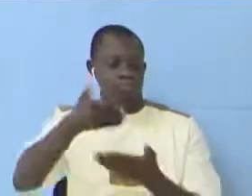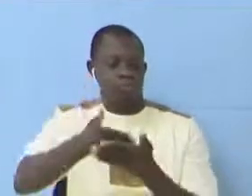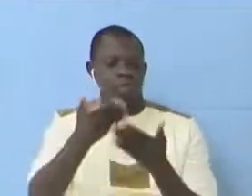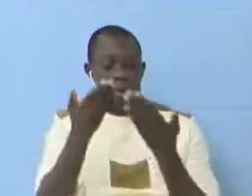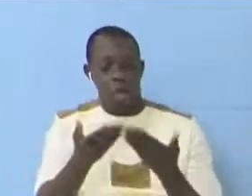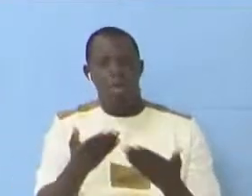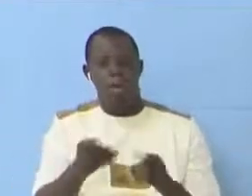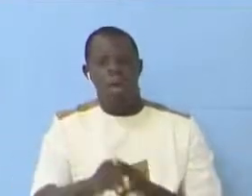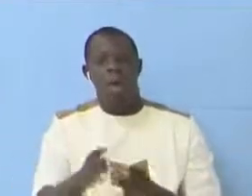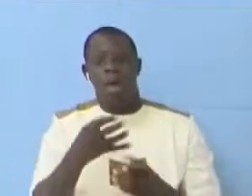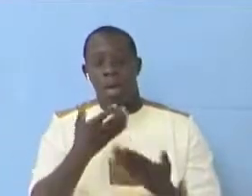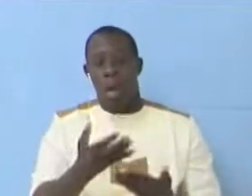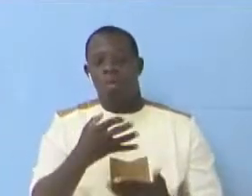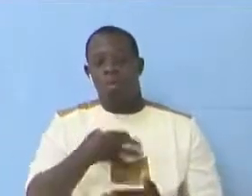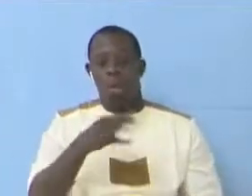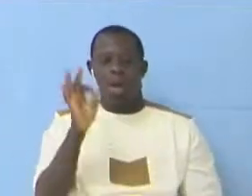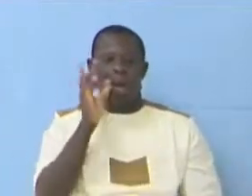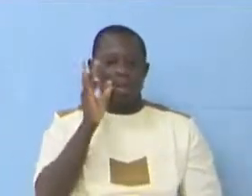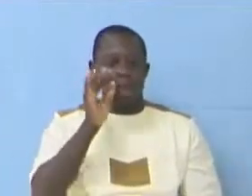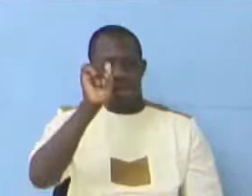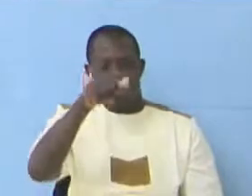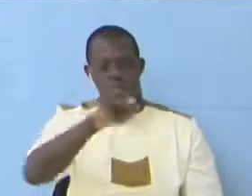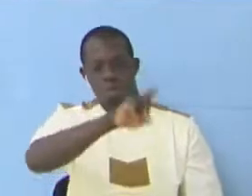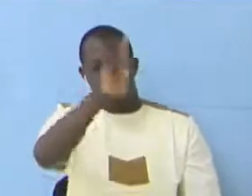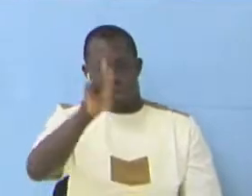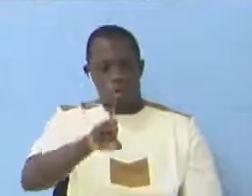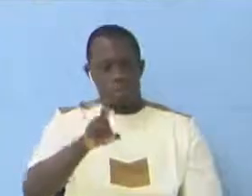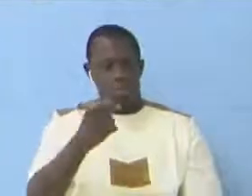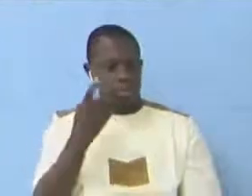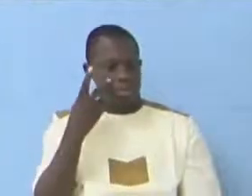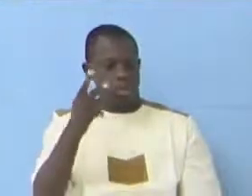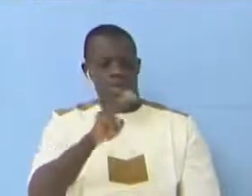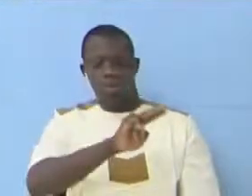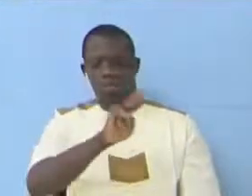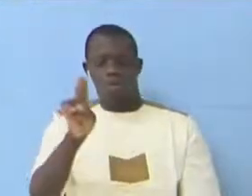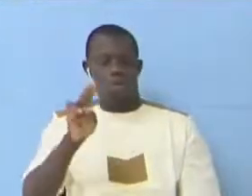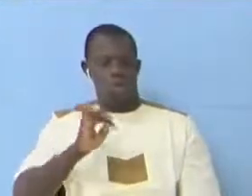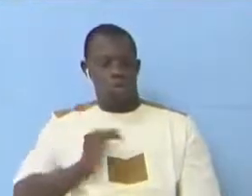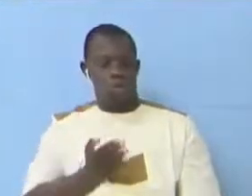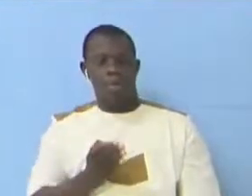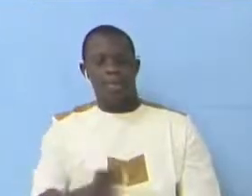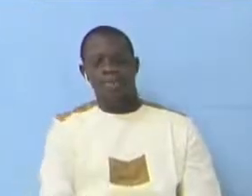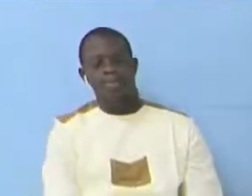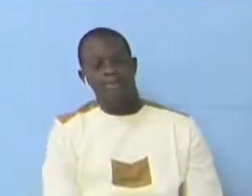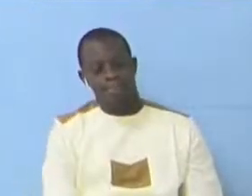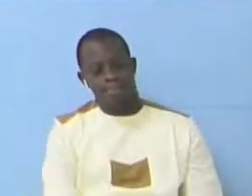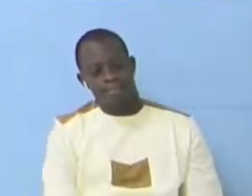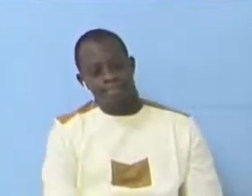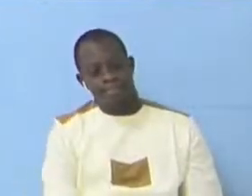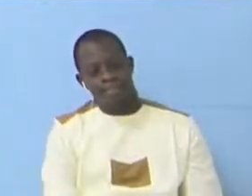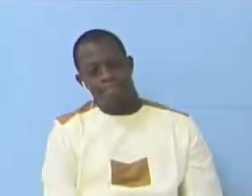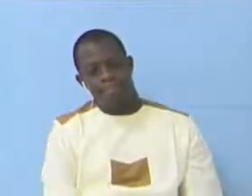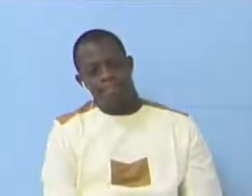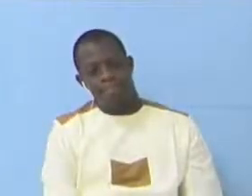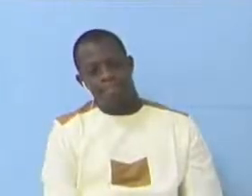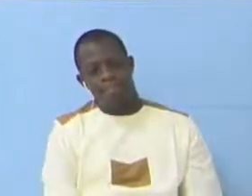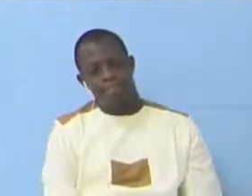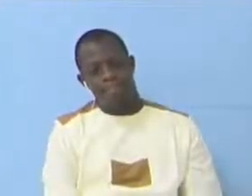waaye pour tontu sa laajte bi gisuma fa benn jigéen. To answer your correction, there was no female.